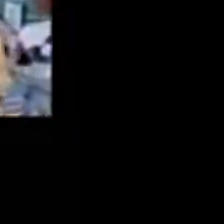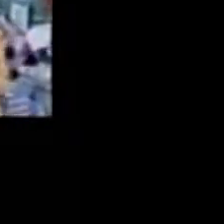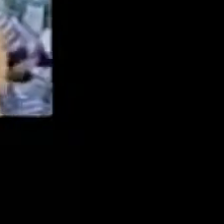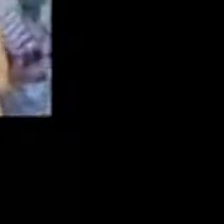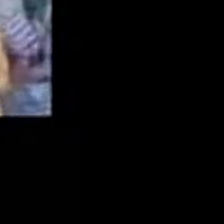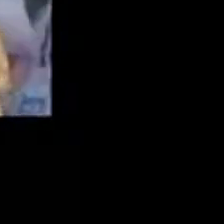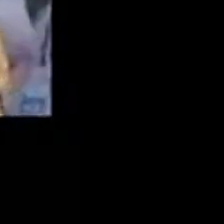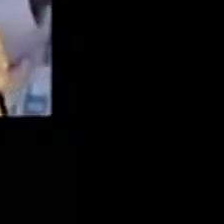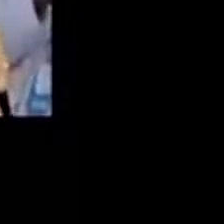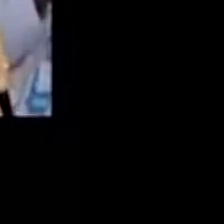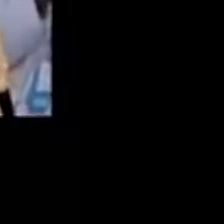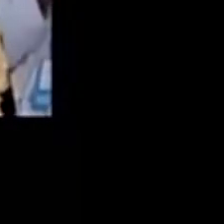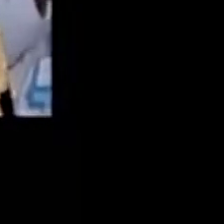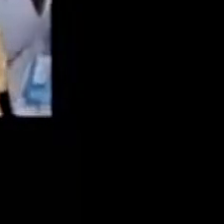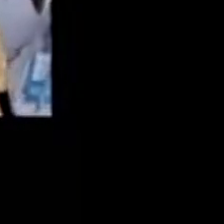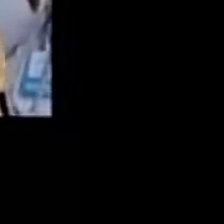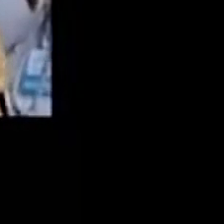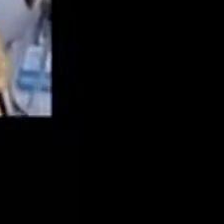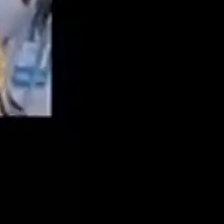is